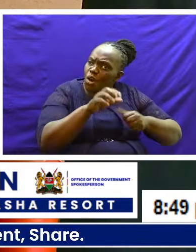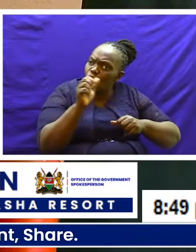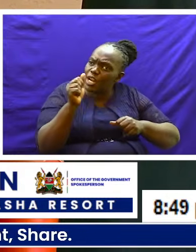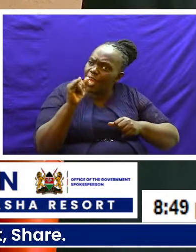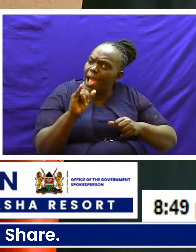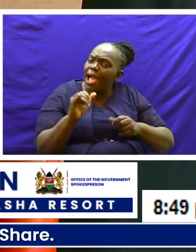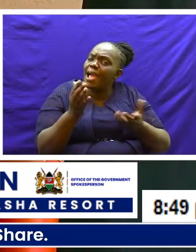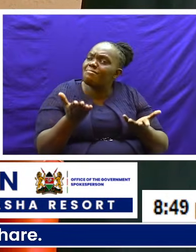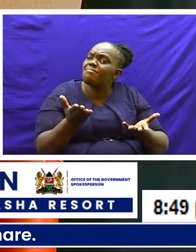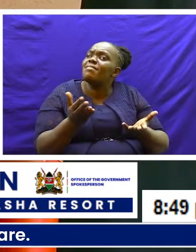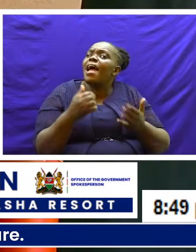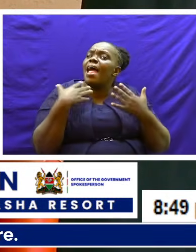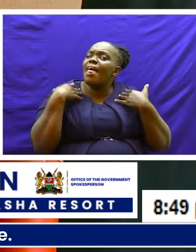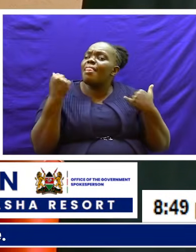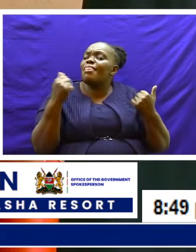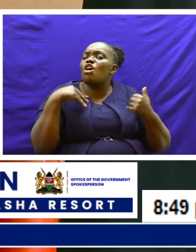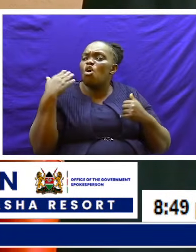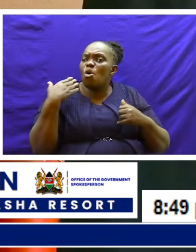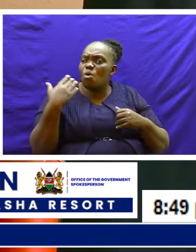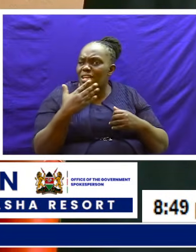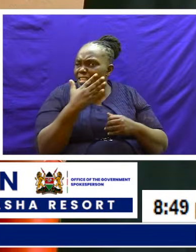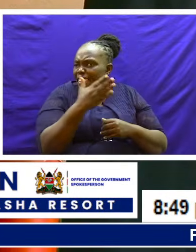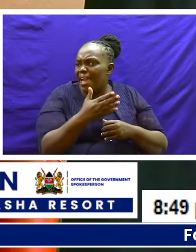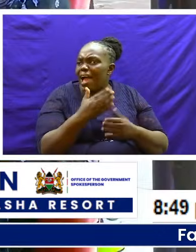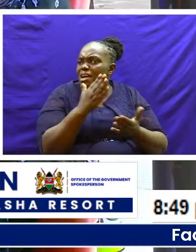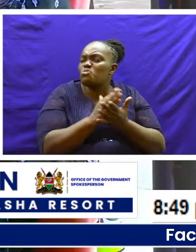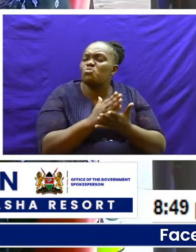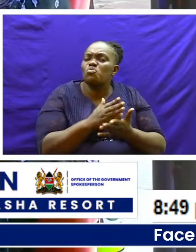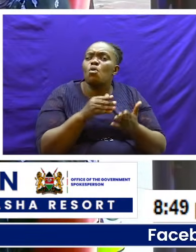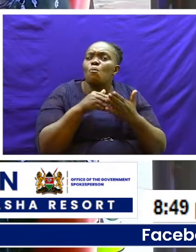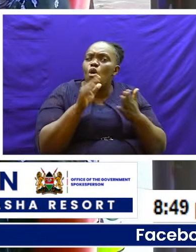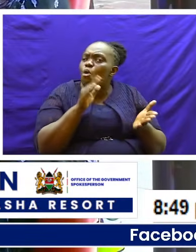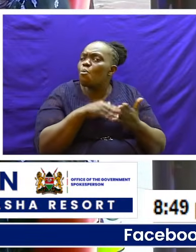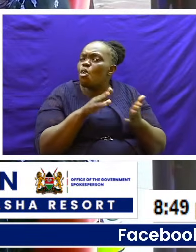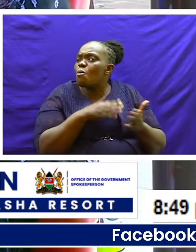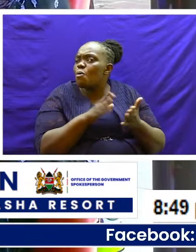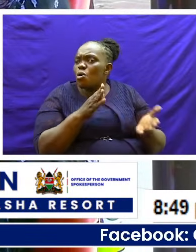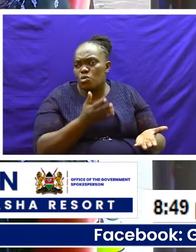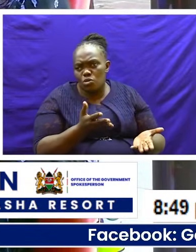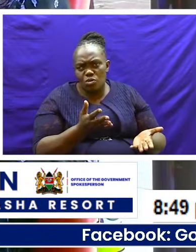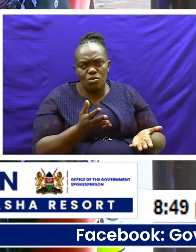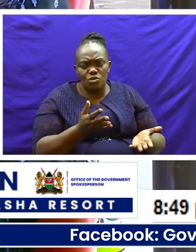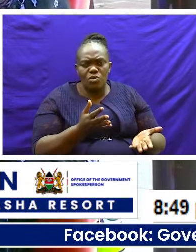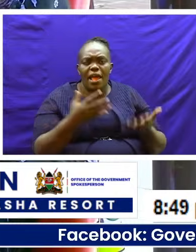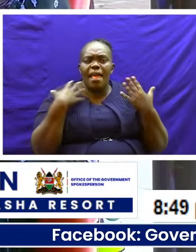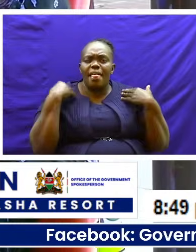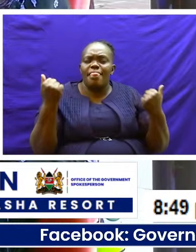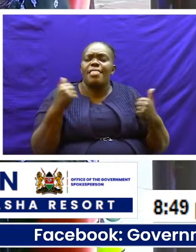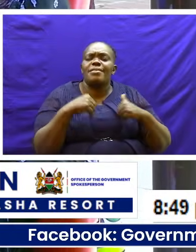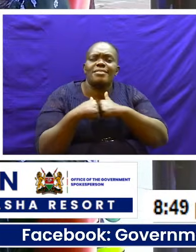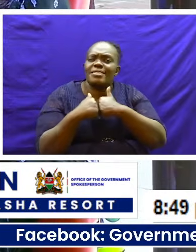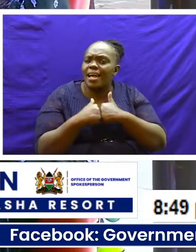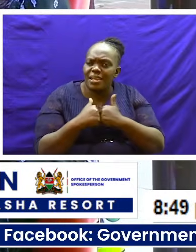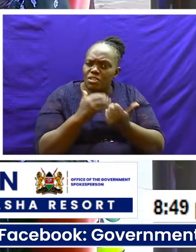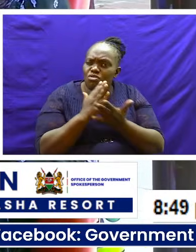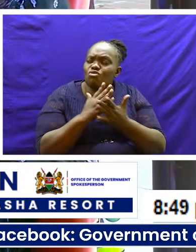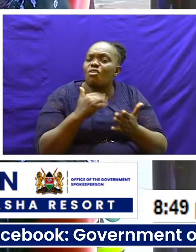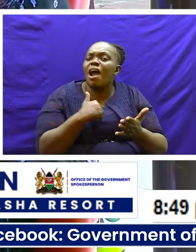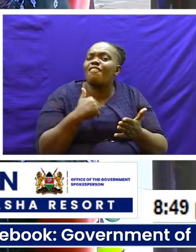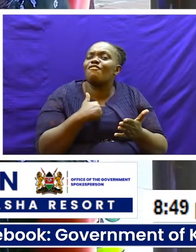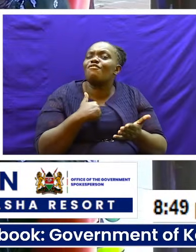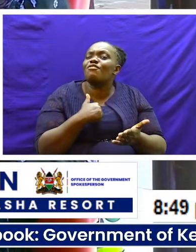AI? Health will always be an issue with the more, health challenges that we are having.